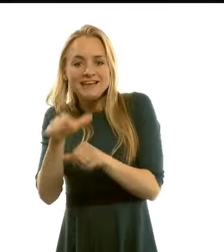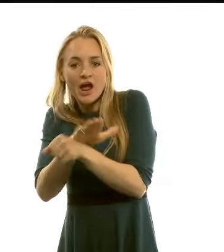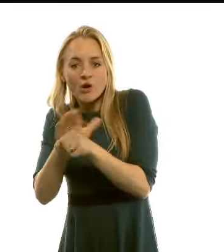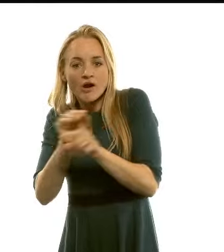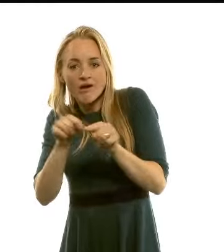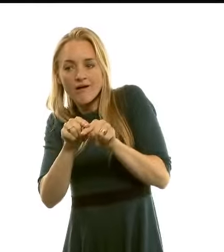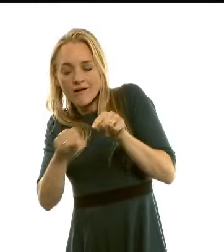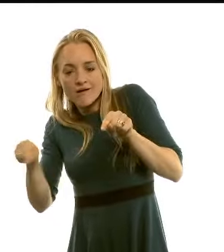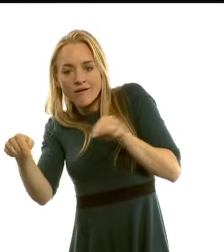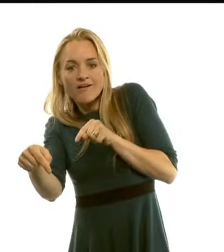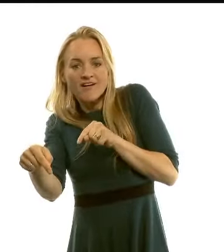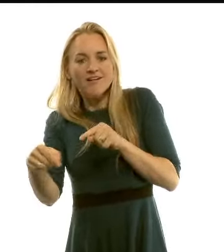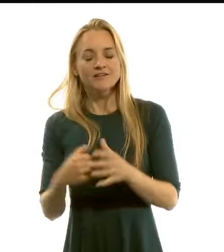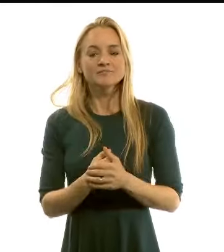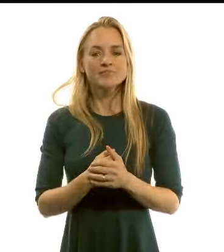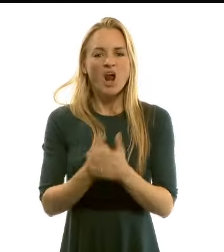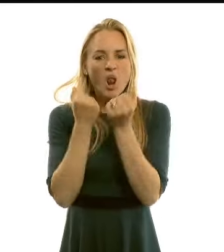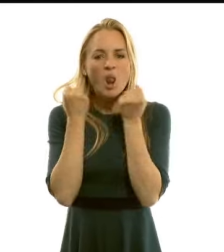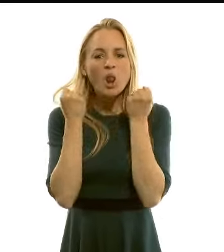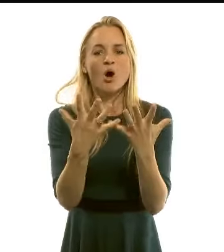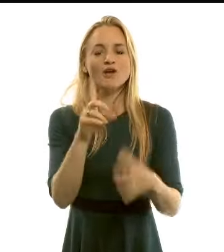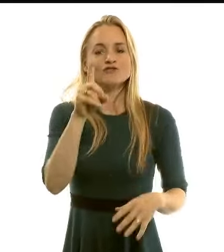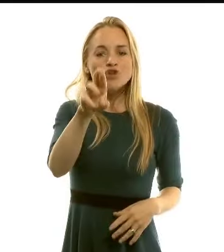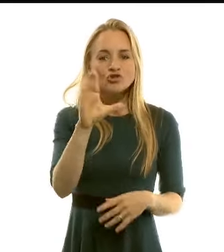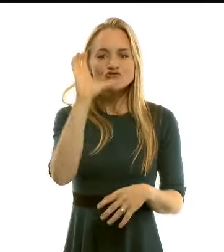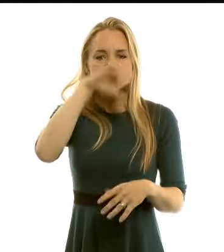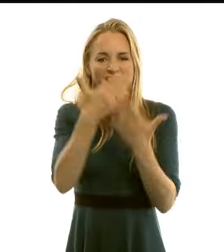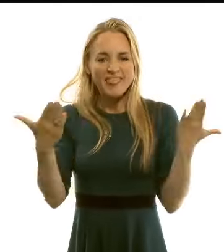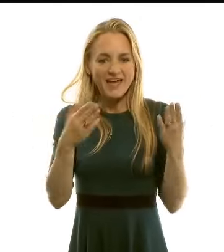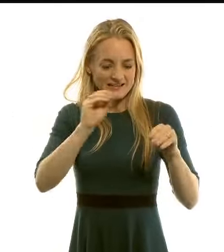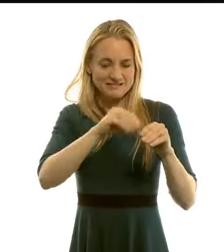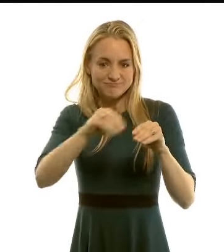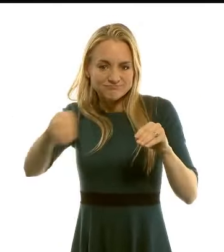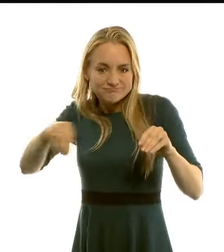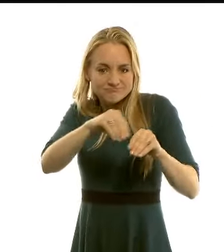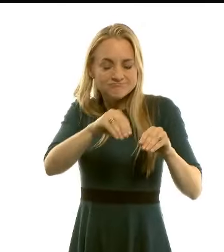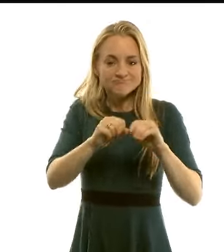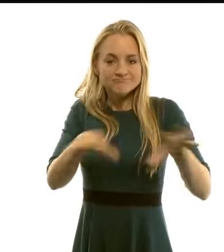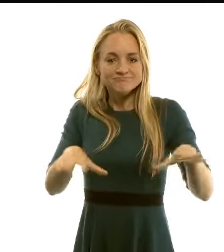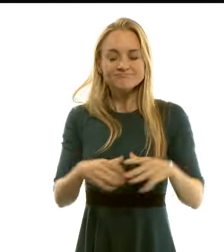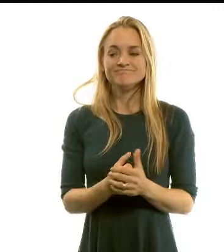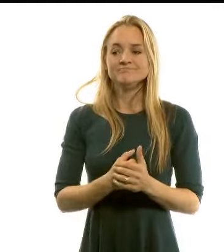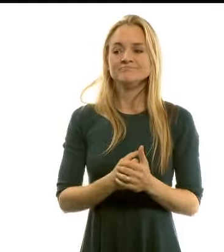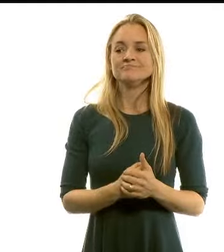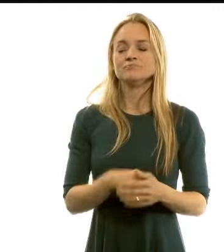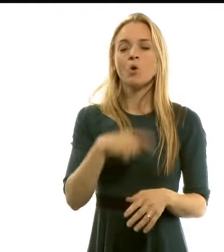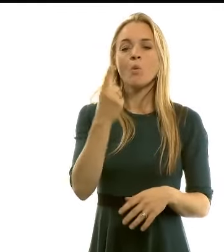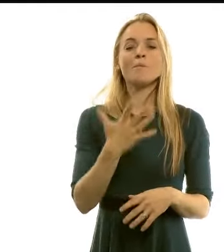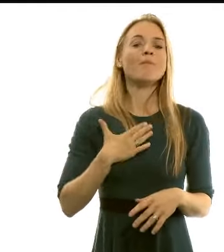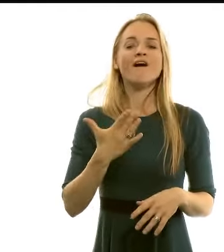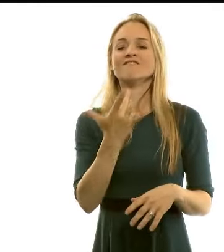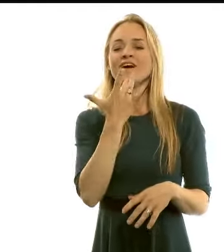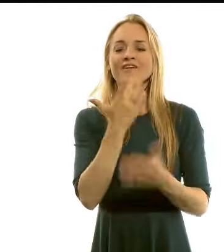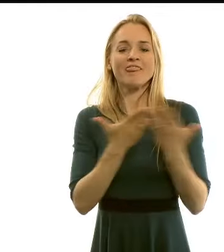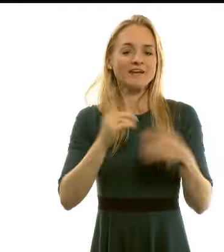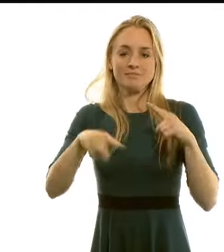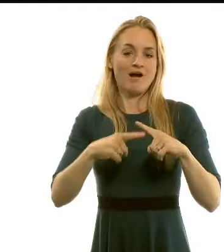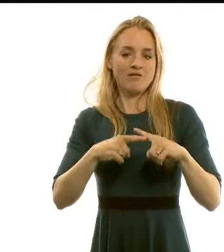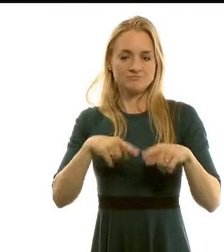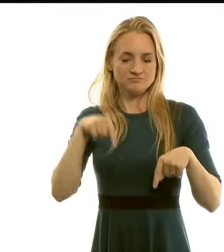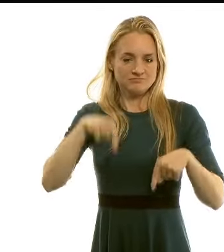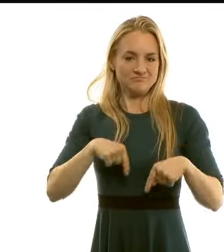references inside and out. Doctor Strange left his phone. Oh yeah, always on. And yeah, one of my favorite things about designing this set, so I'll just quickly rebuild it up,